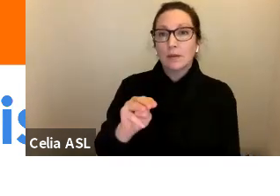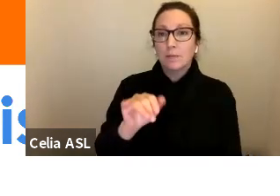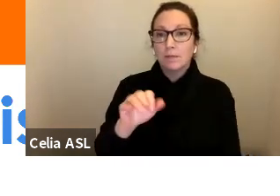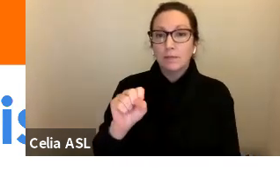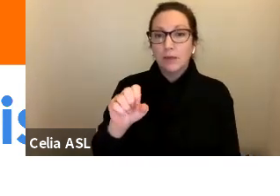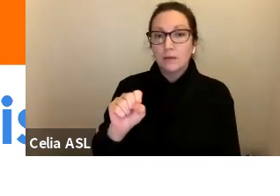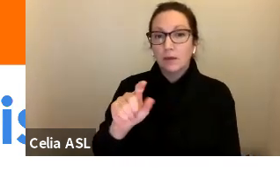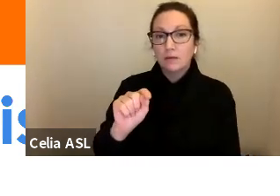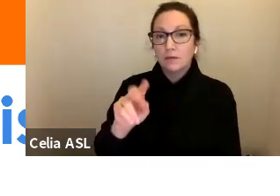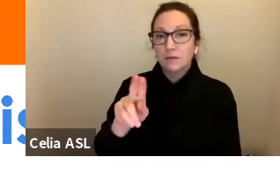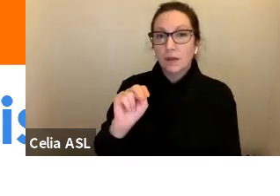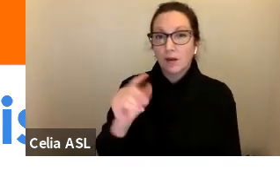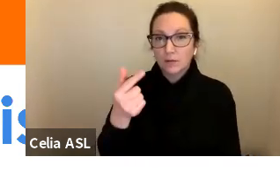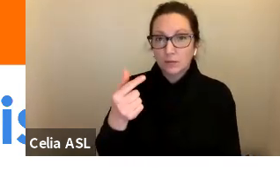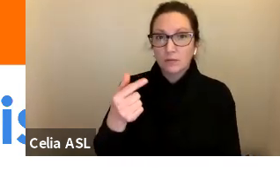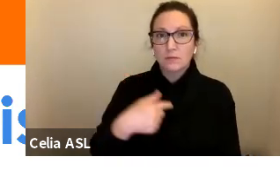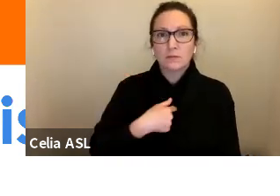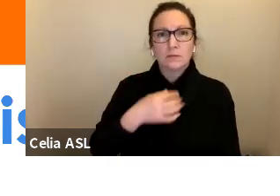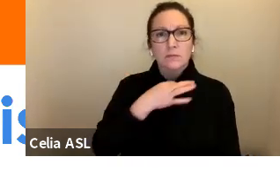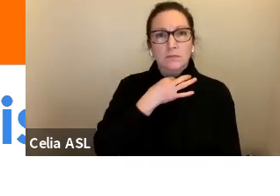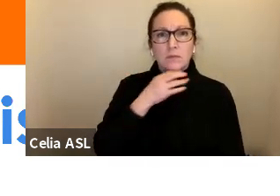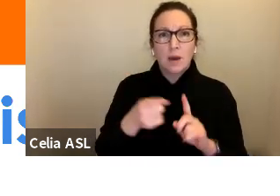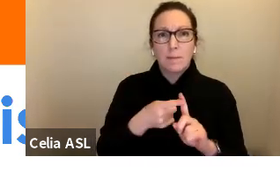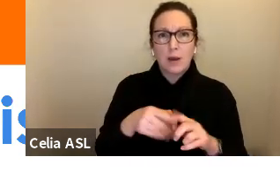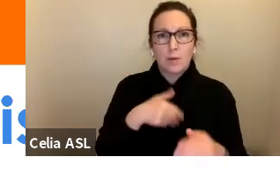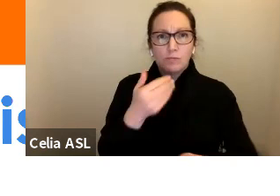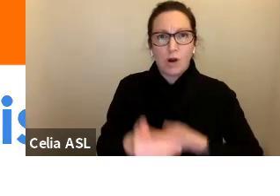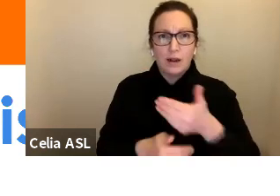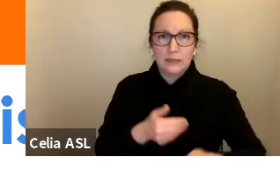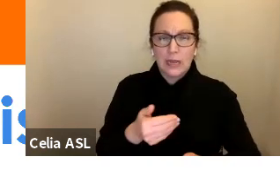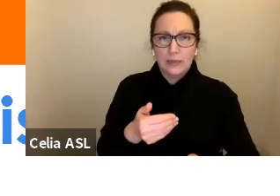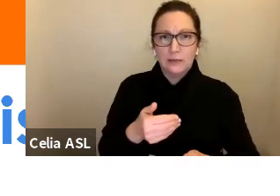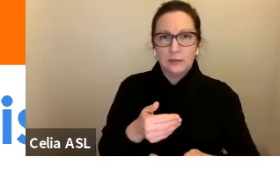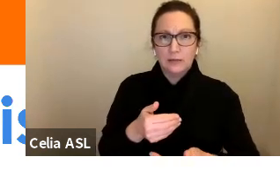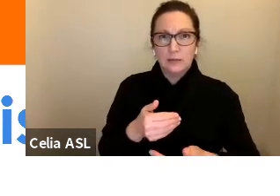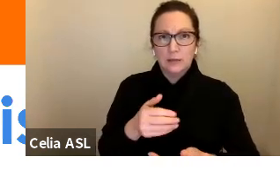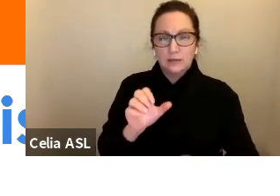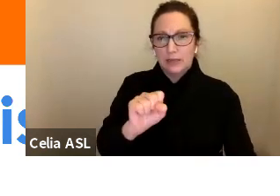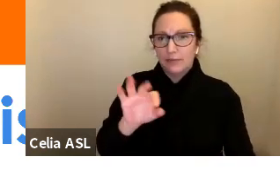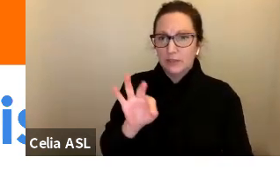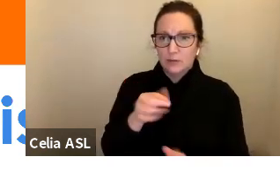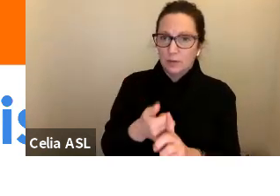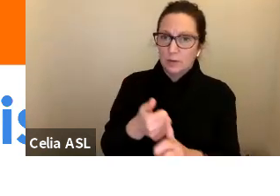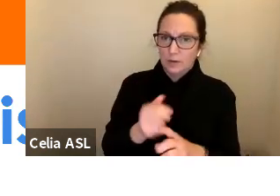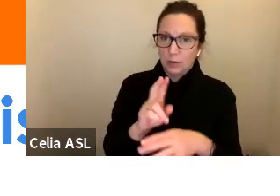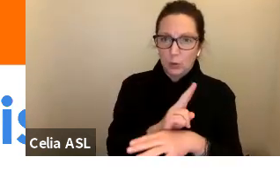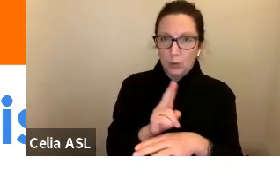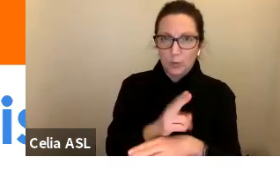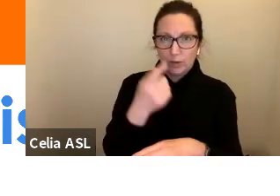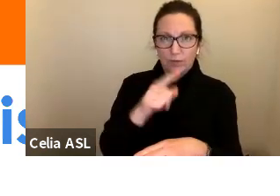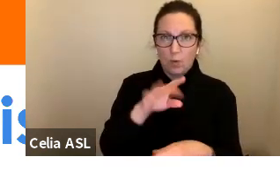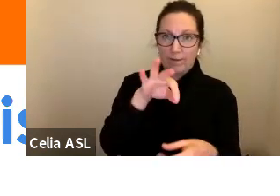the process that the San Francisco community took for the vote to go